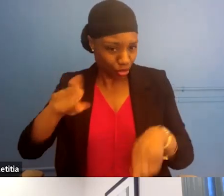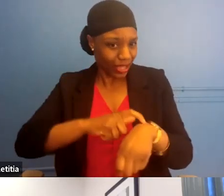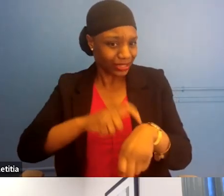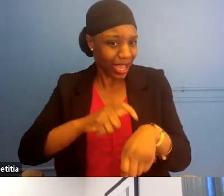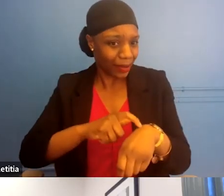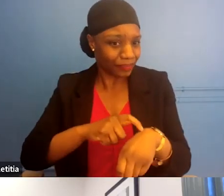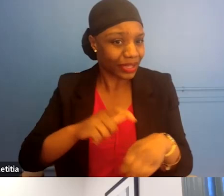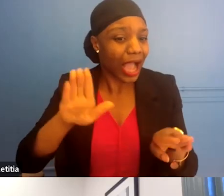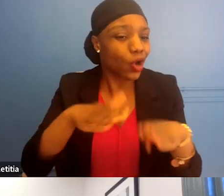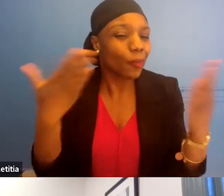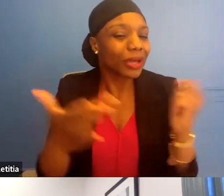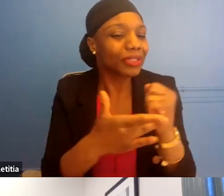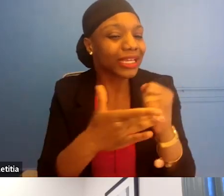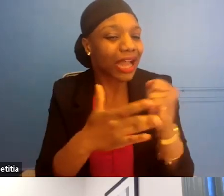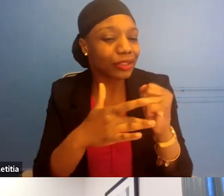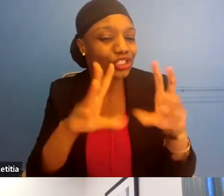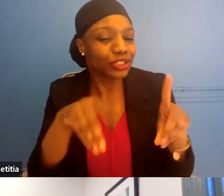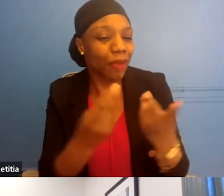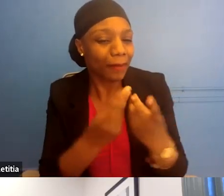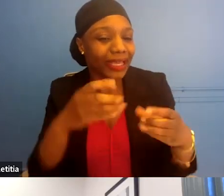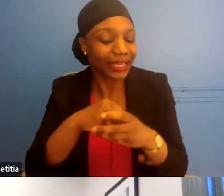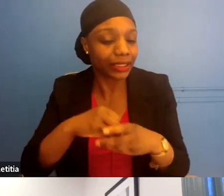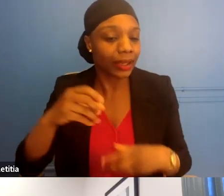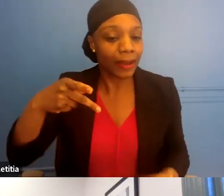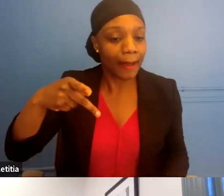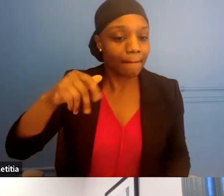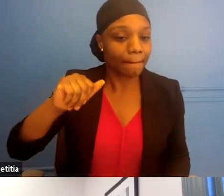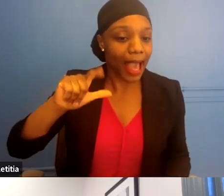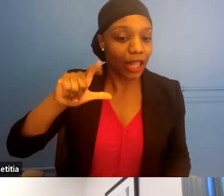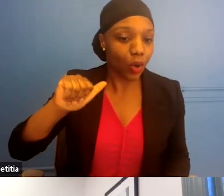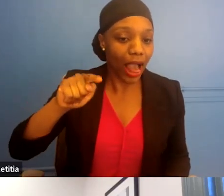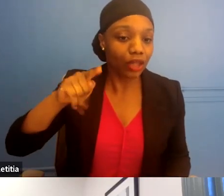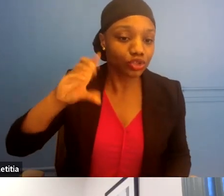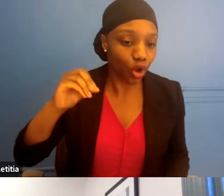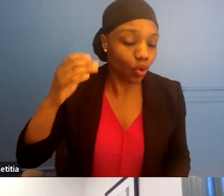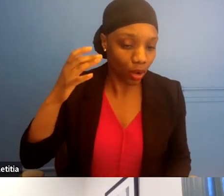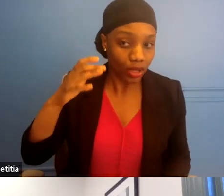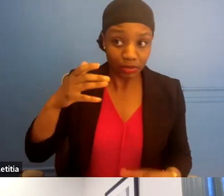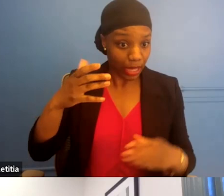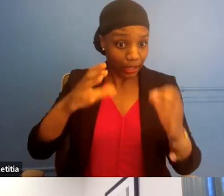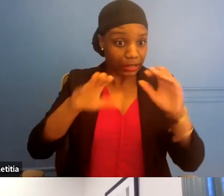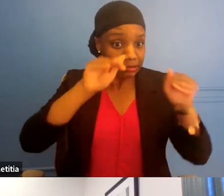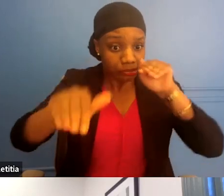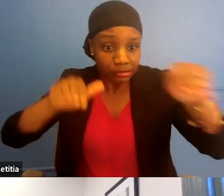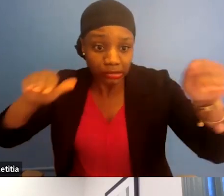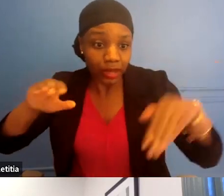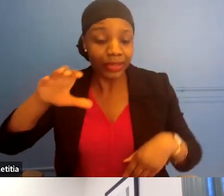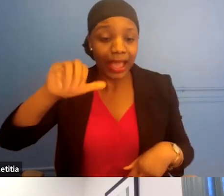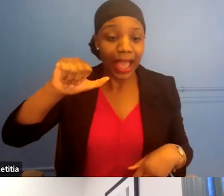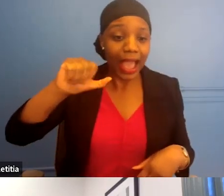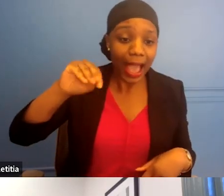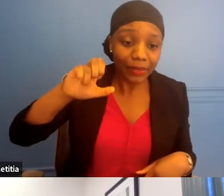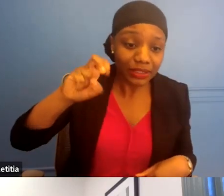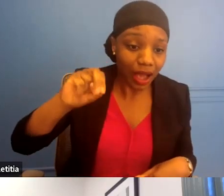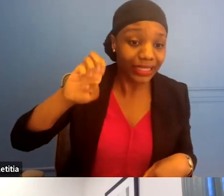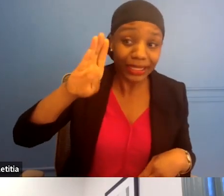up their technology practice in Palo Alto, literally pitching to the likes of eBay and Webvan and Amazon around how they